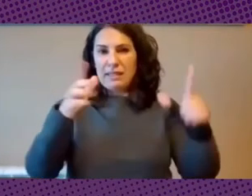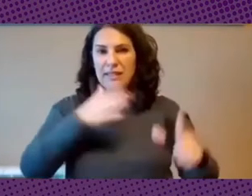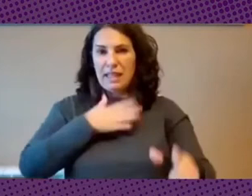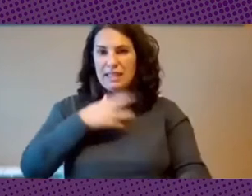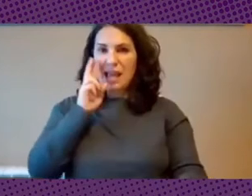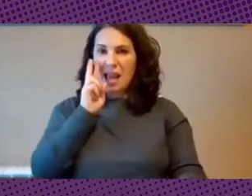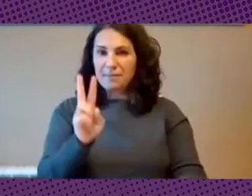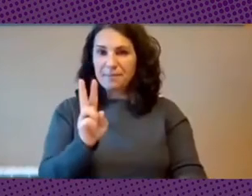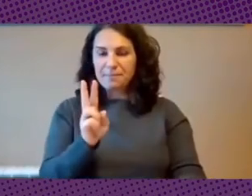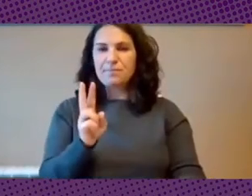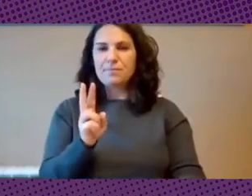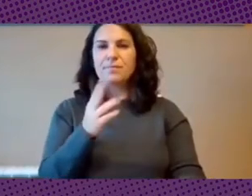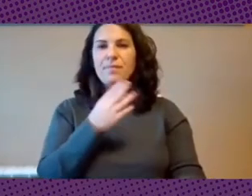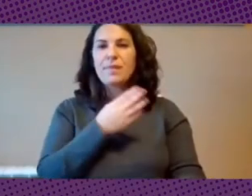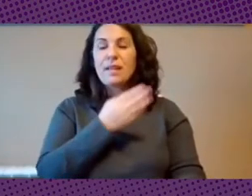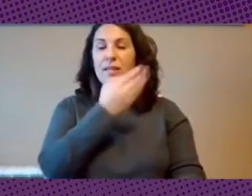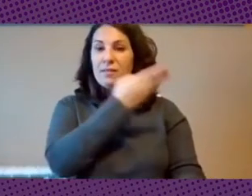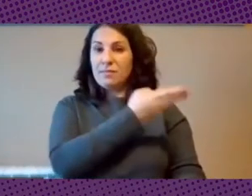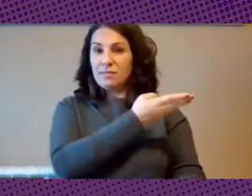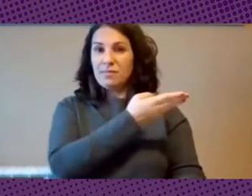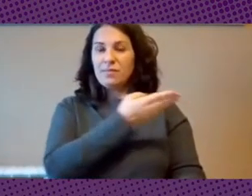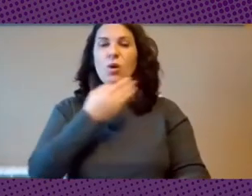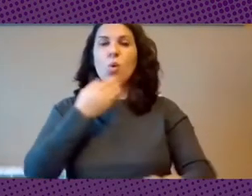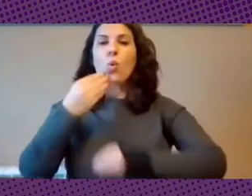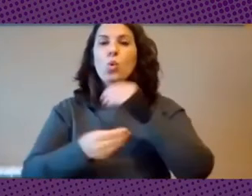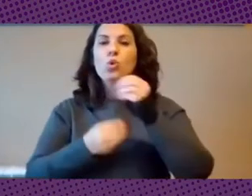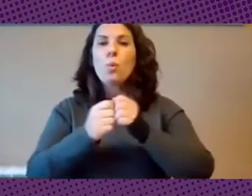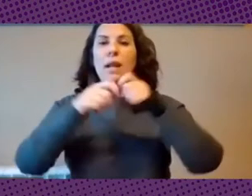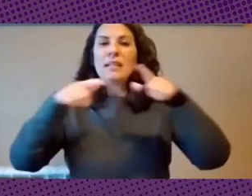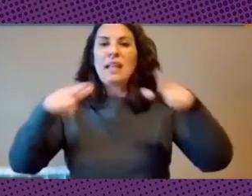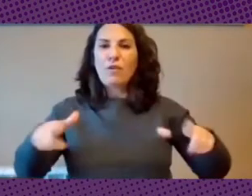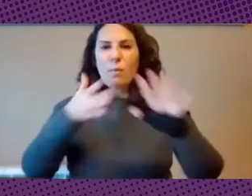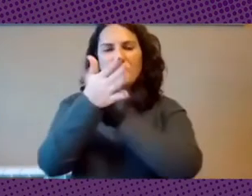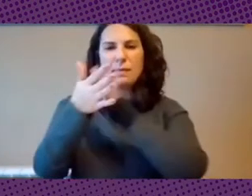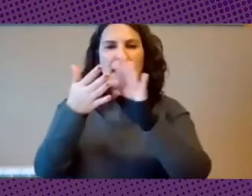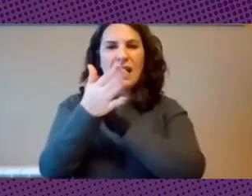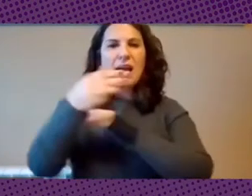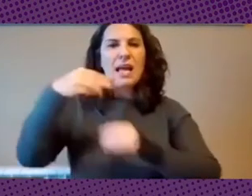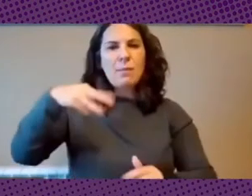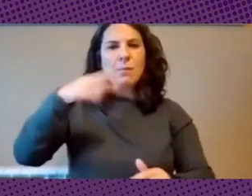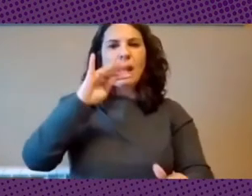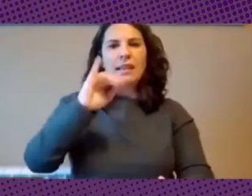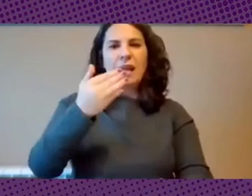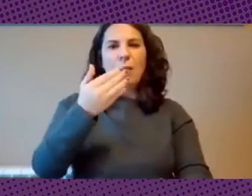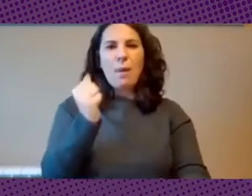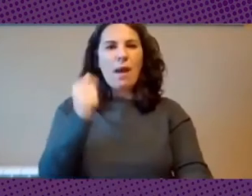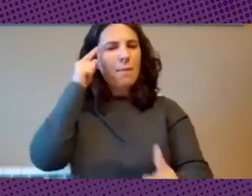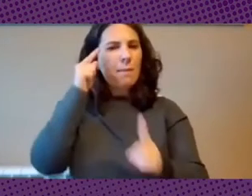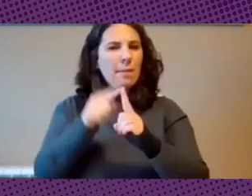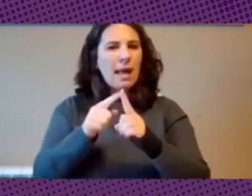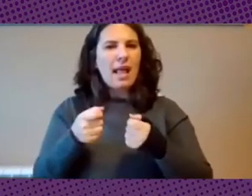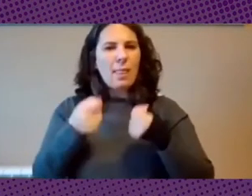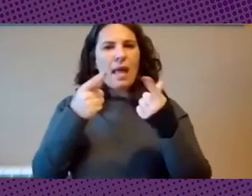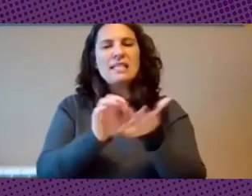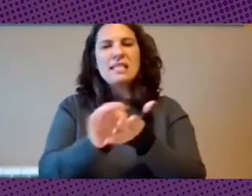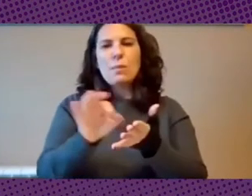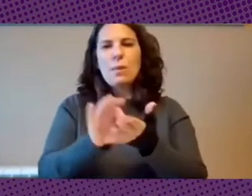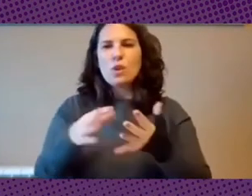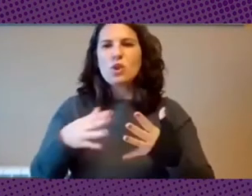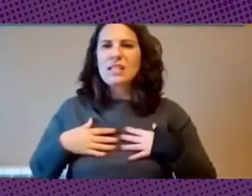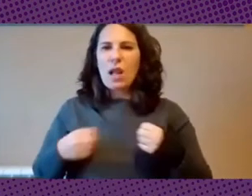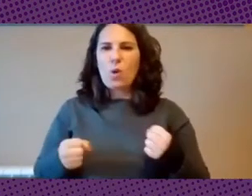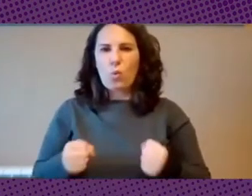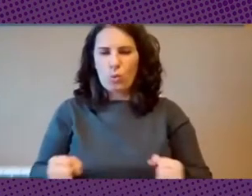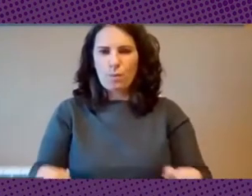I don't know if you can see my screen. Can you see my screen? Yes. So what this example of MTBA shows